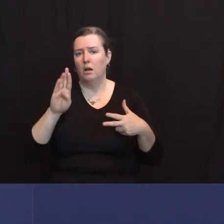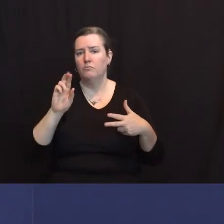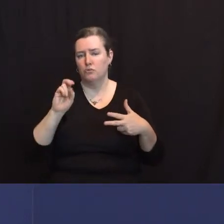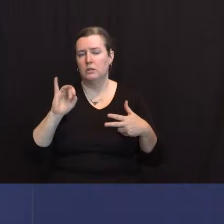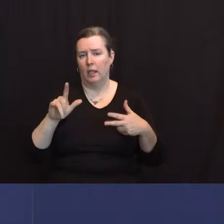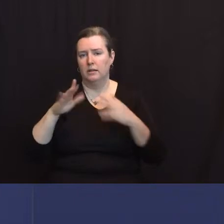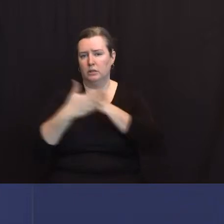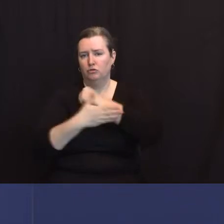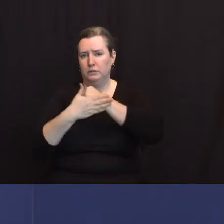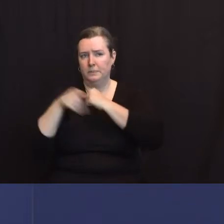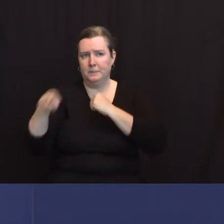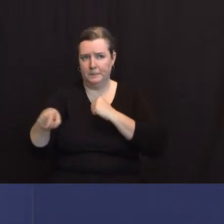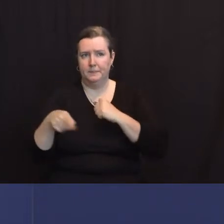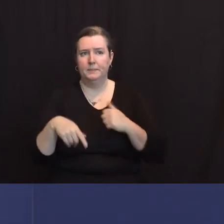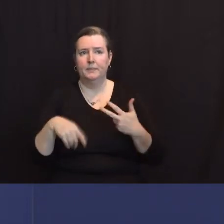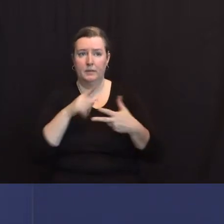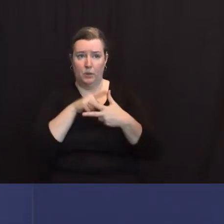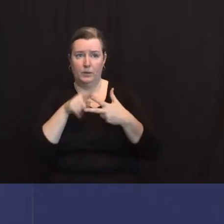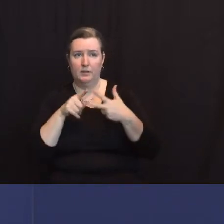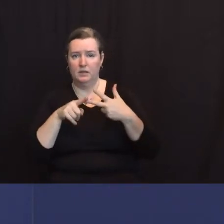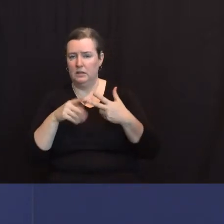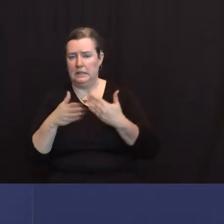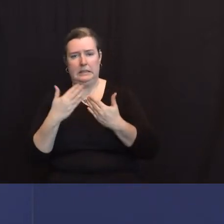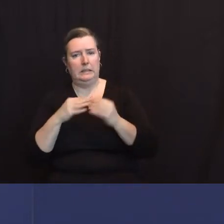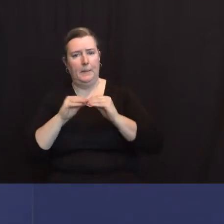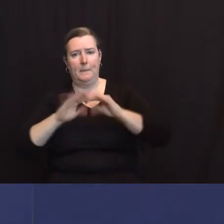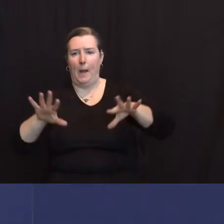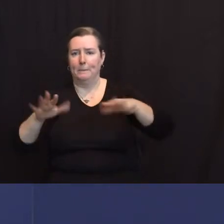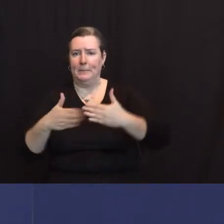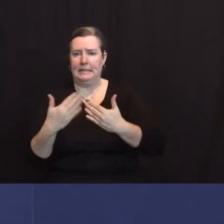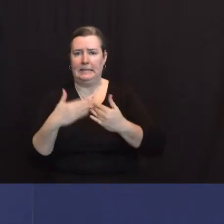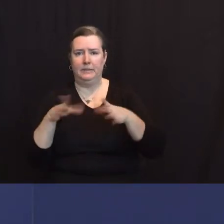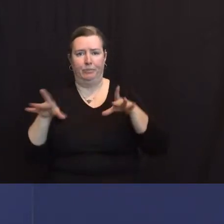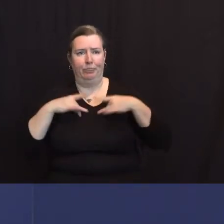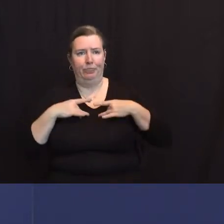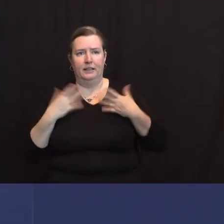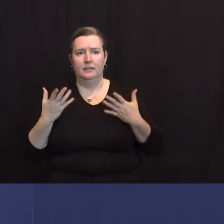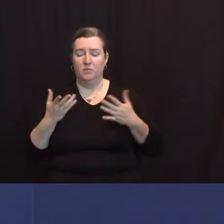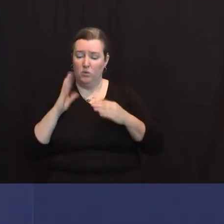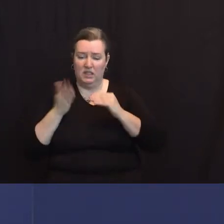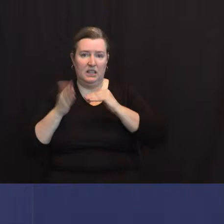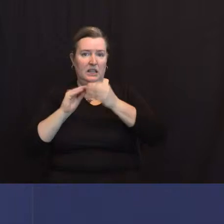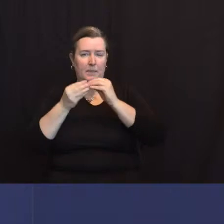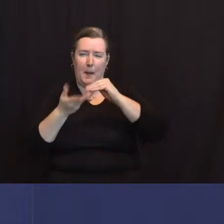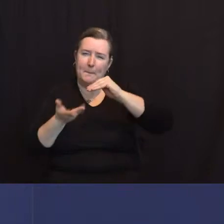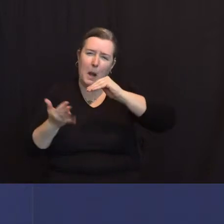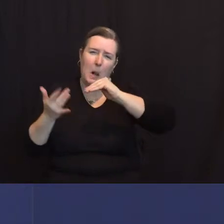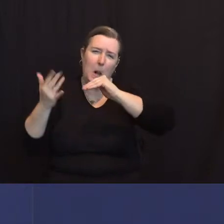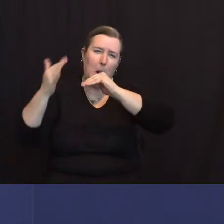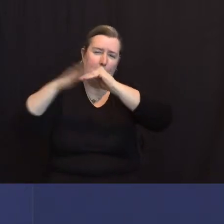more easily, which may lead to more cases of COVID. The New York variant,